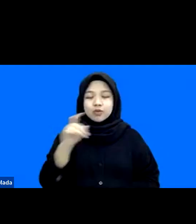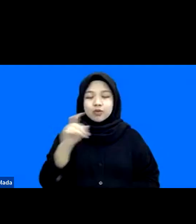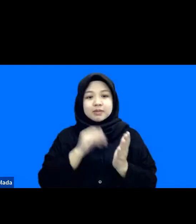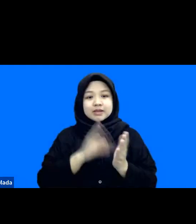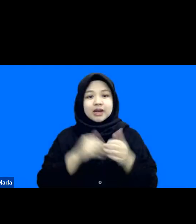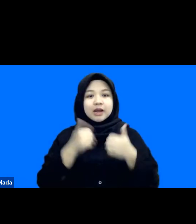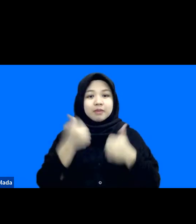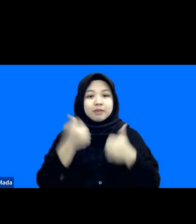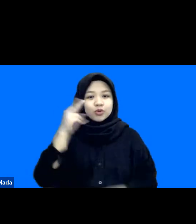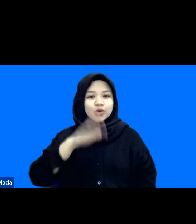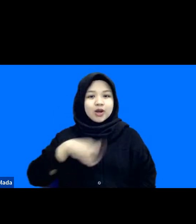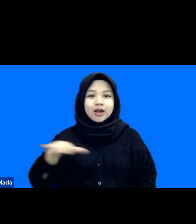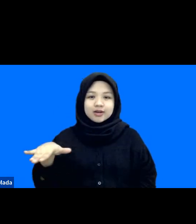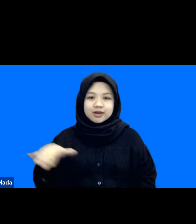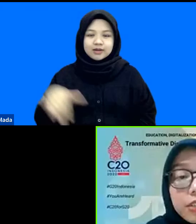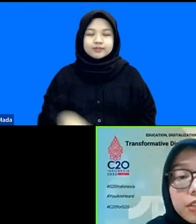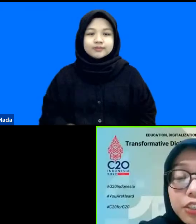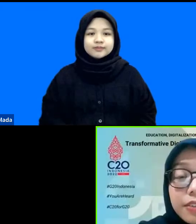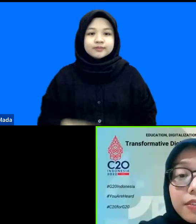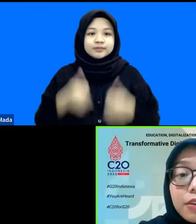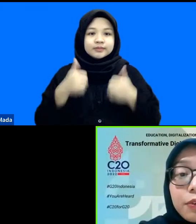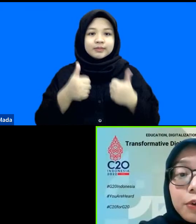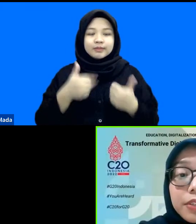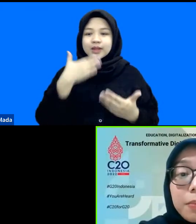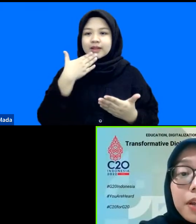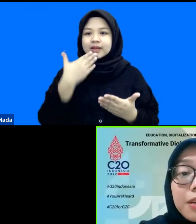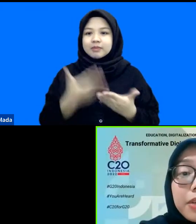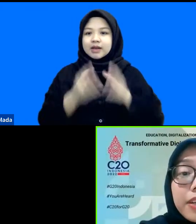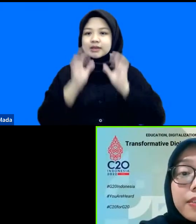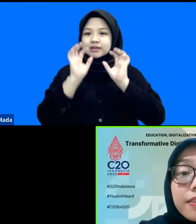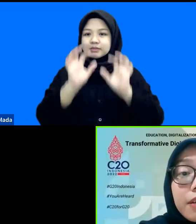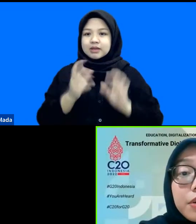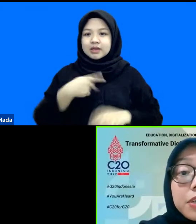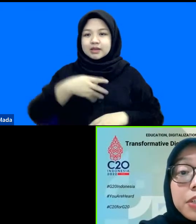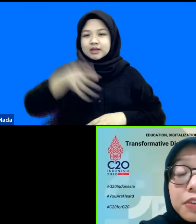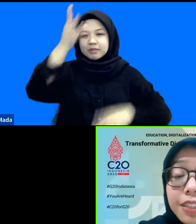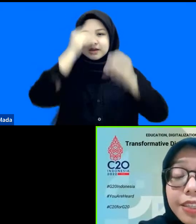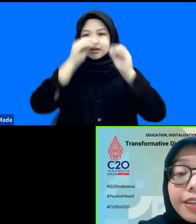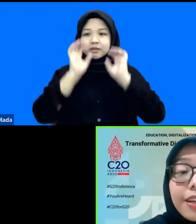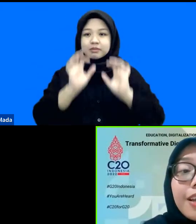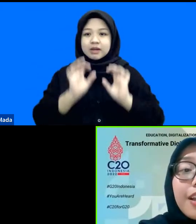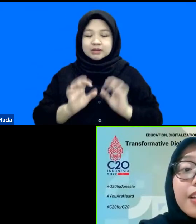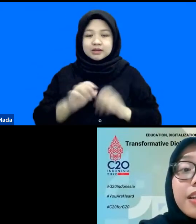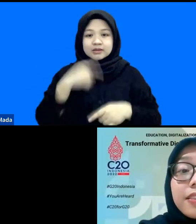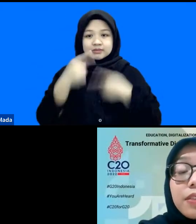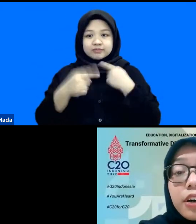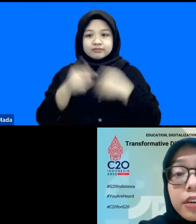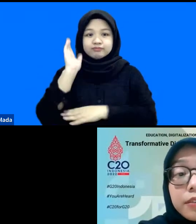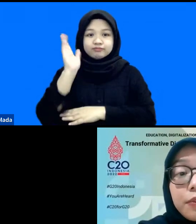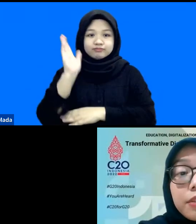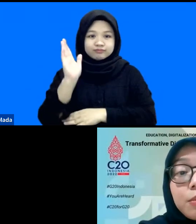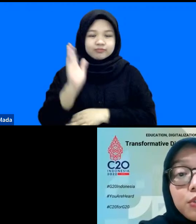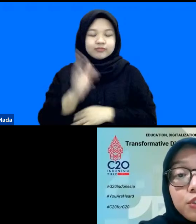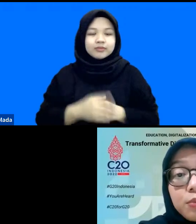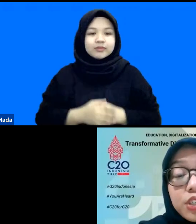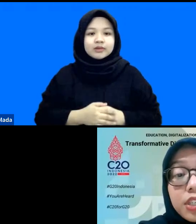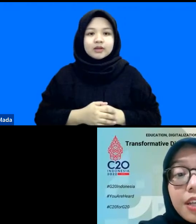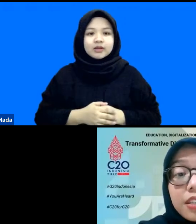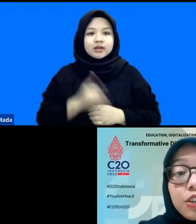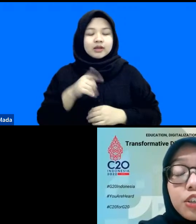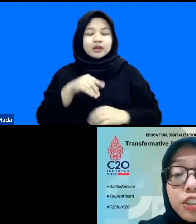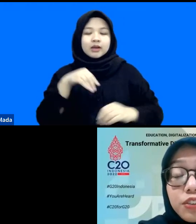much, Rachel. We're learning a lot from your presentations. And of course, the pandemic hits everyone differently, and it hits the hardest for the